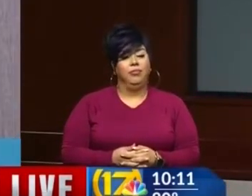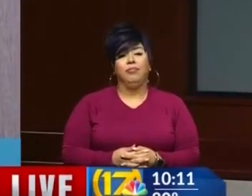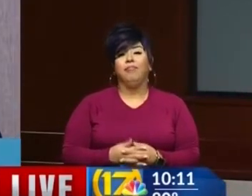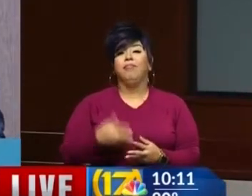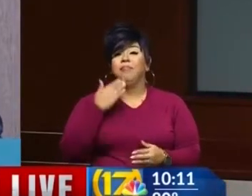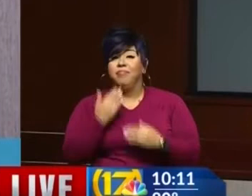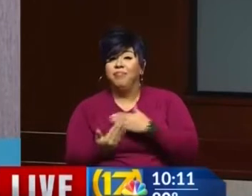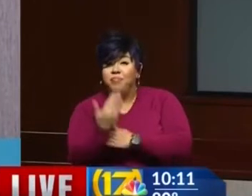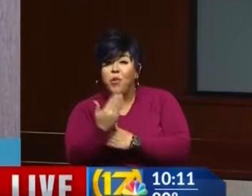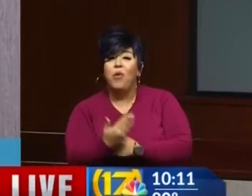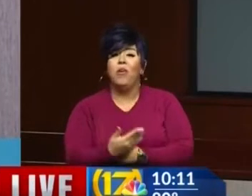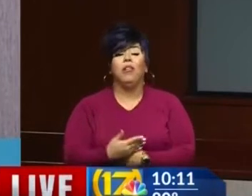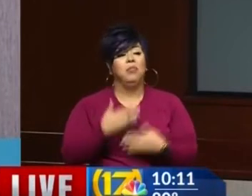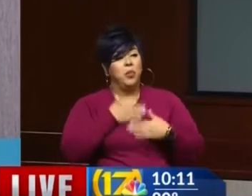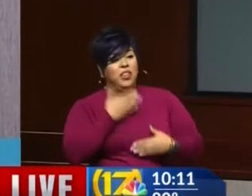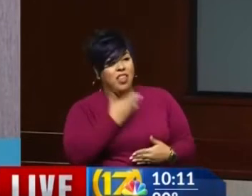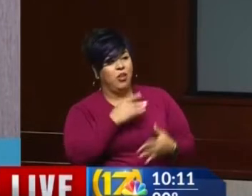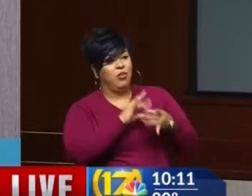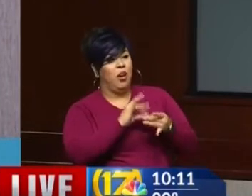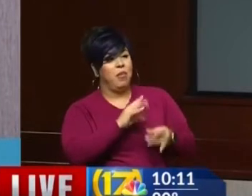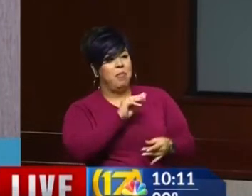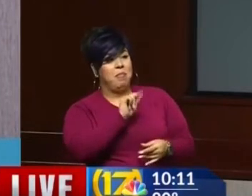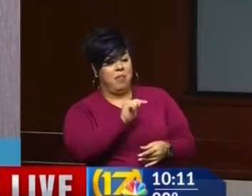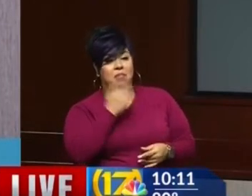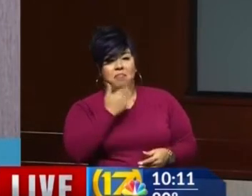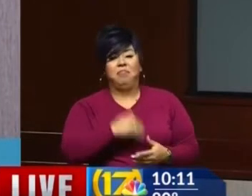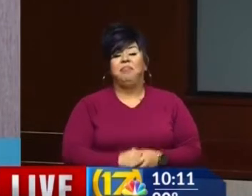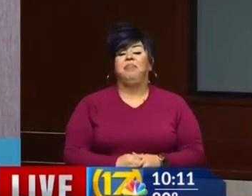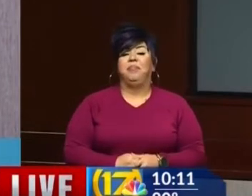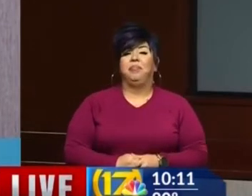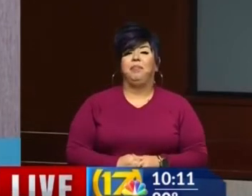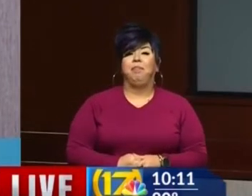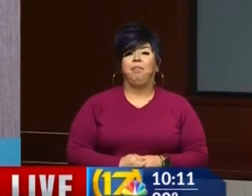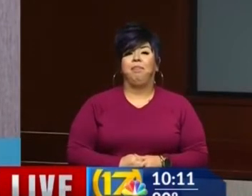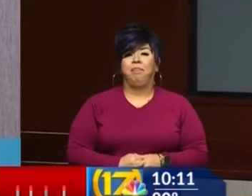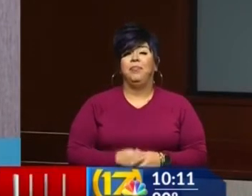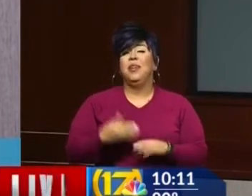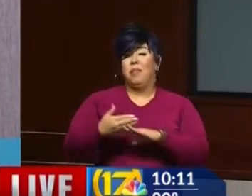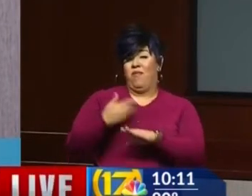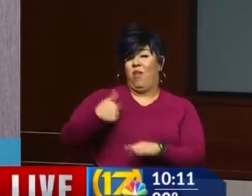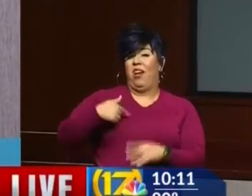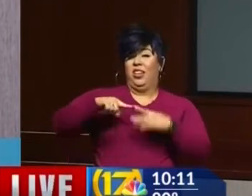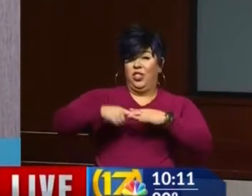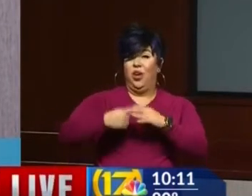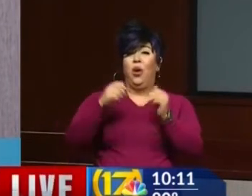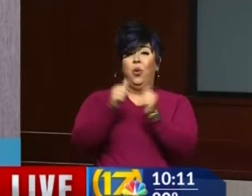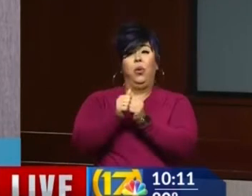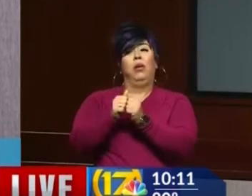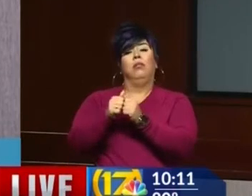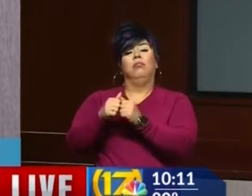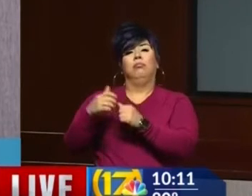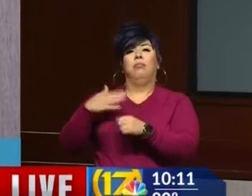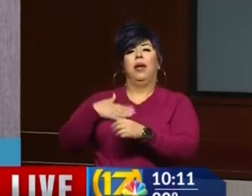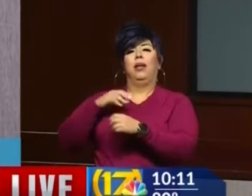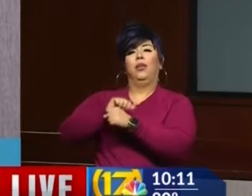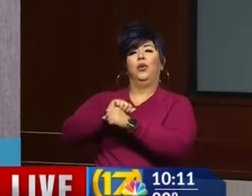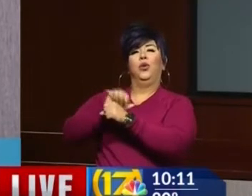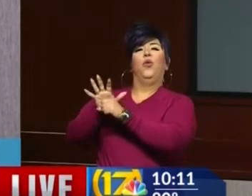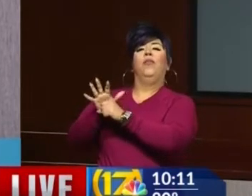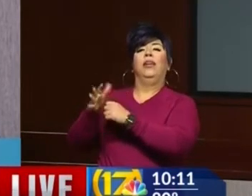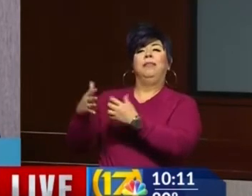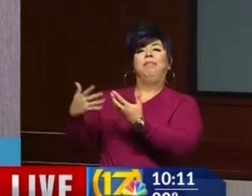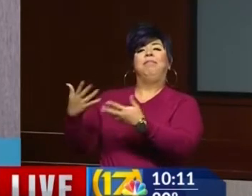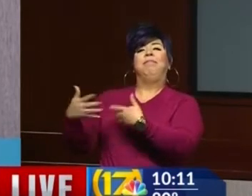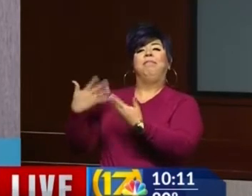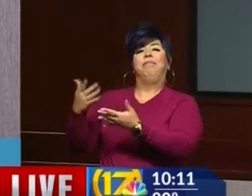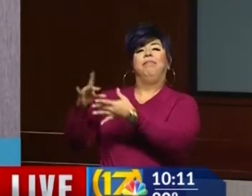Good morning. I appreciate that, Matt. Before I get started with COVID, a little non-traditional, we